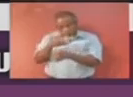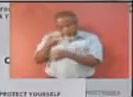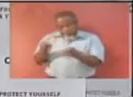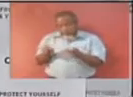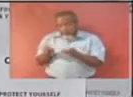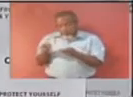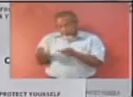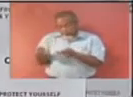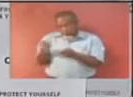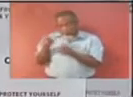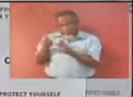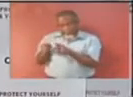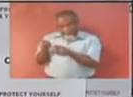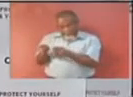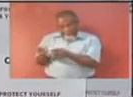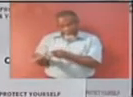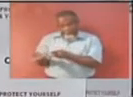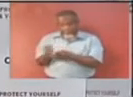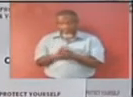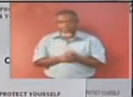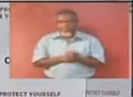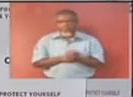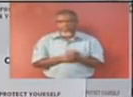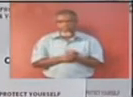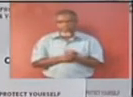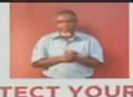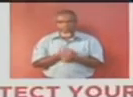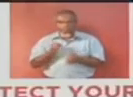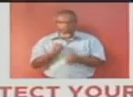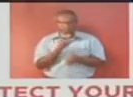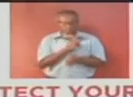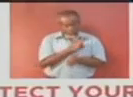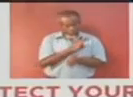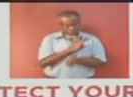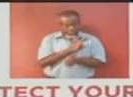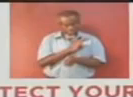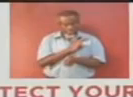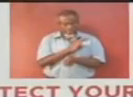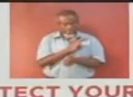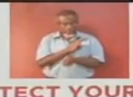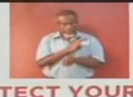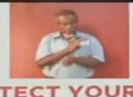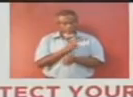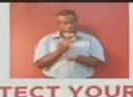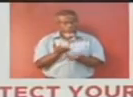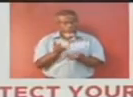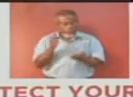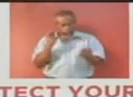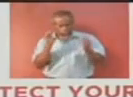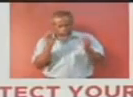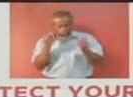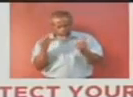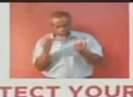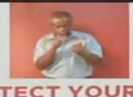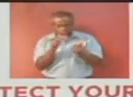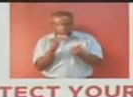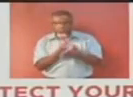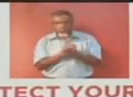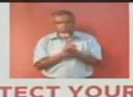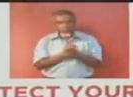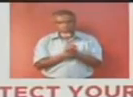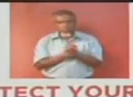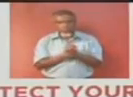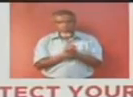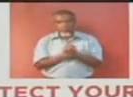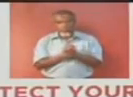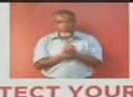Okay, thank you for the question. The staff to patient ratio is maintained at the optimum that's recommended by